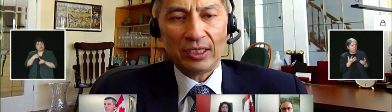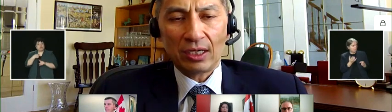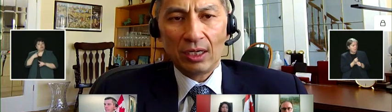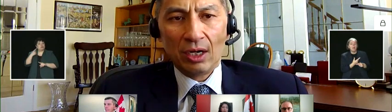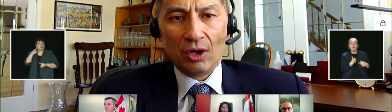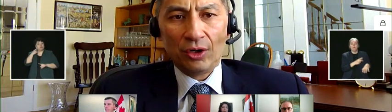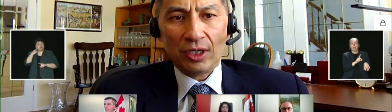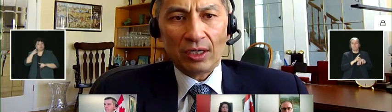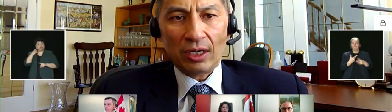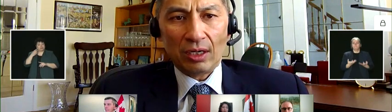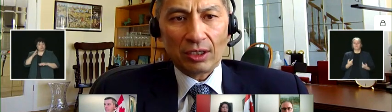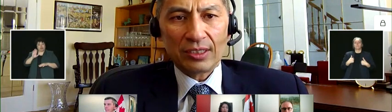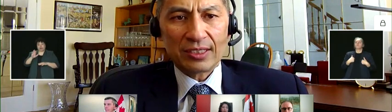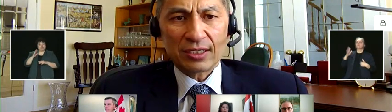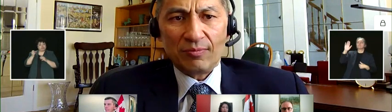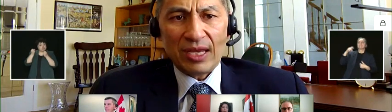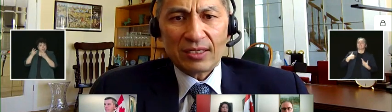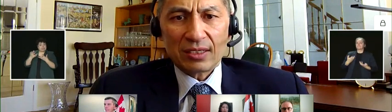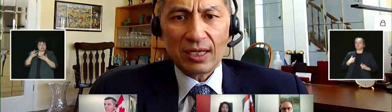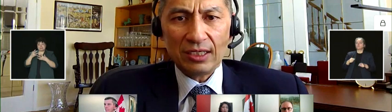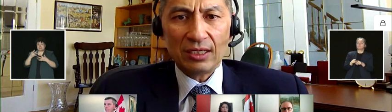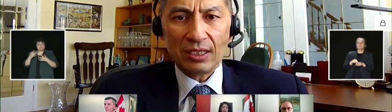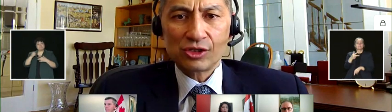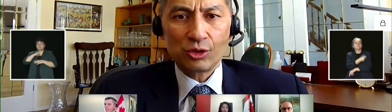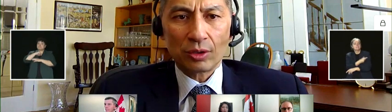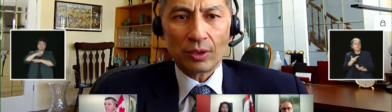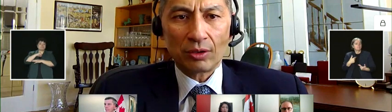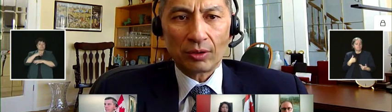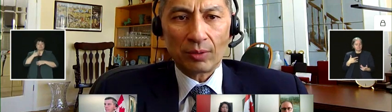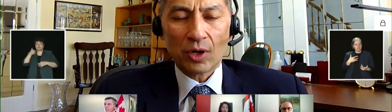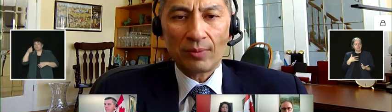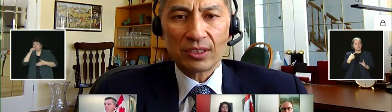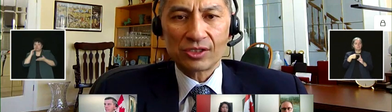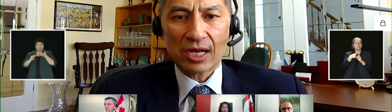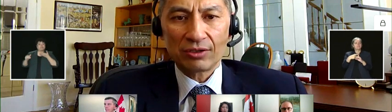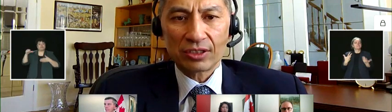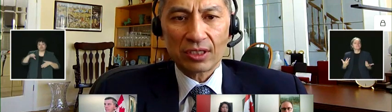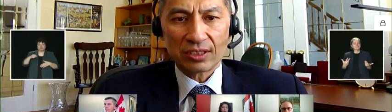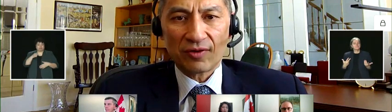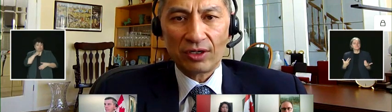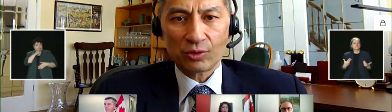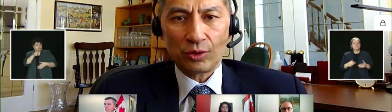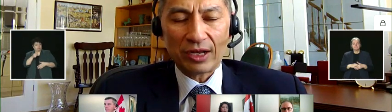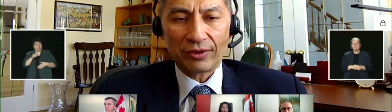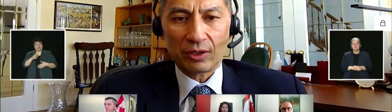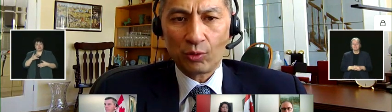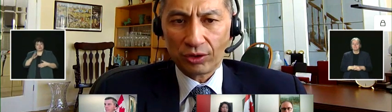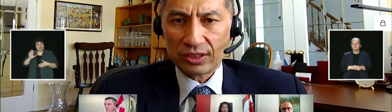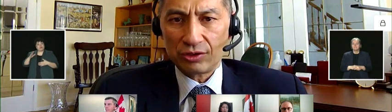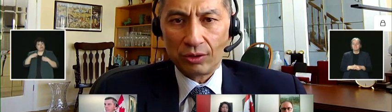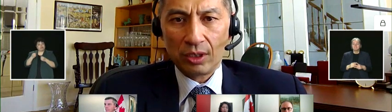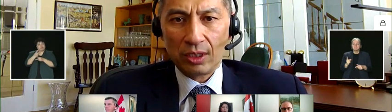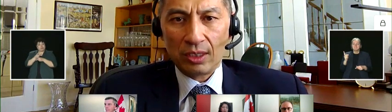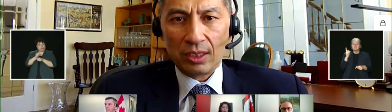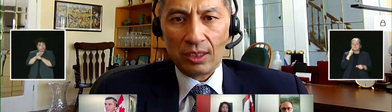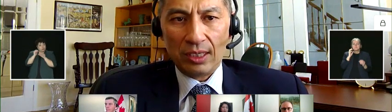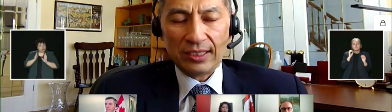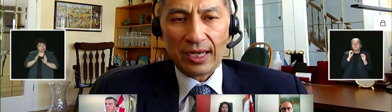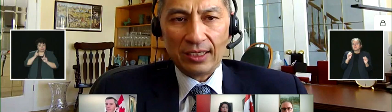haven't really heard on a consistent basis any issue or problems and challenges as far as quote healthcare workers, as